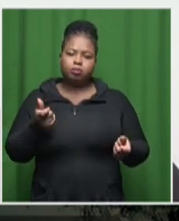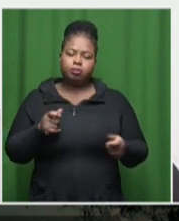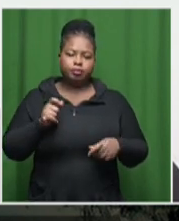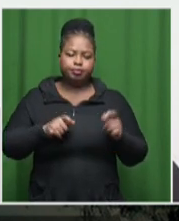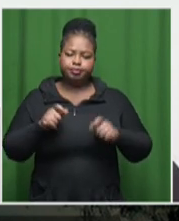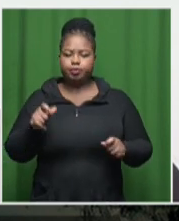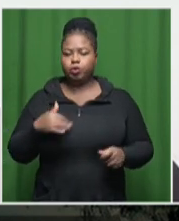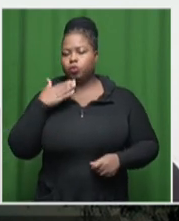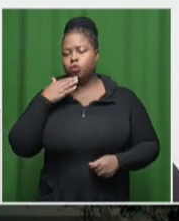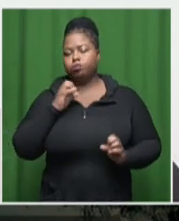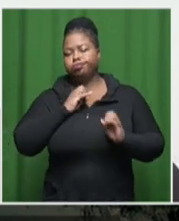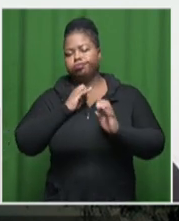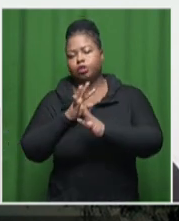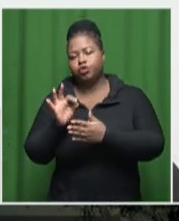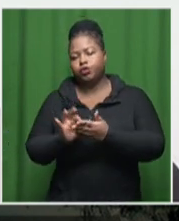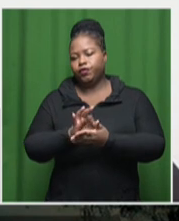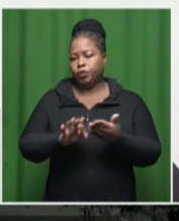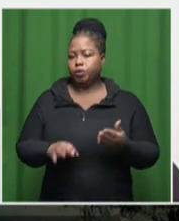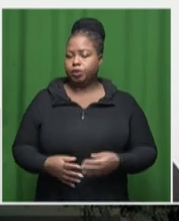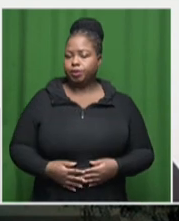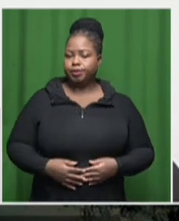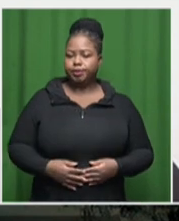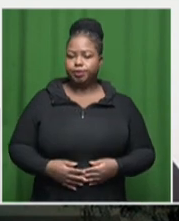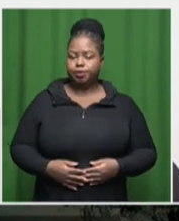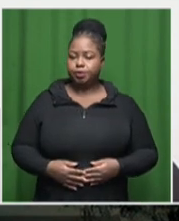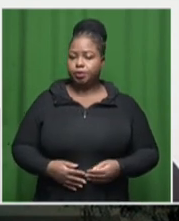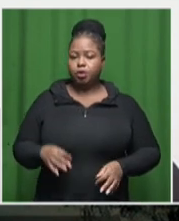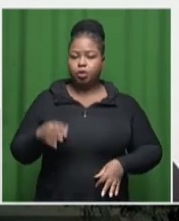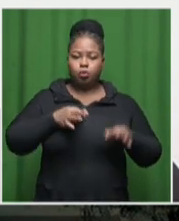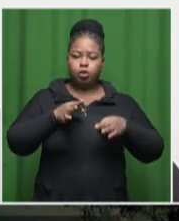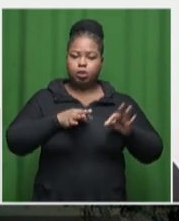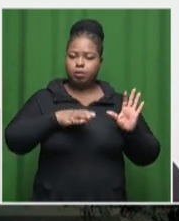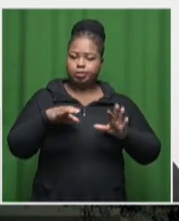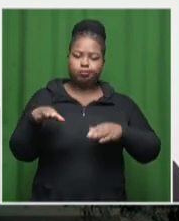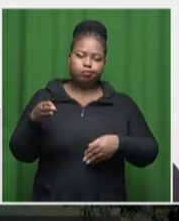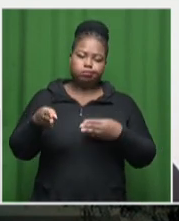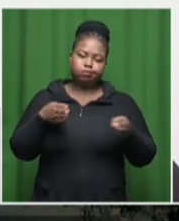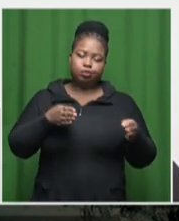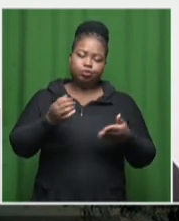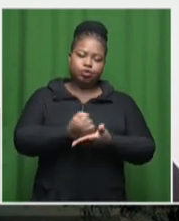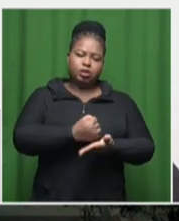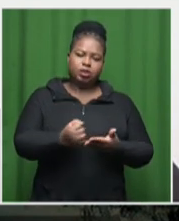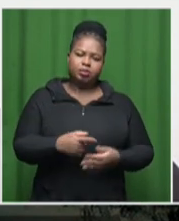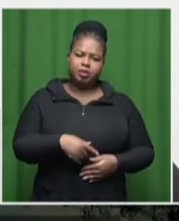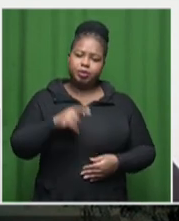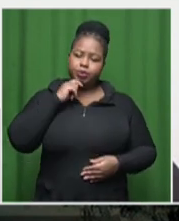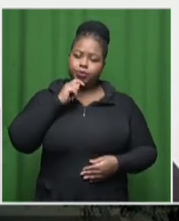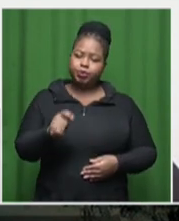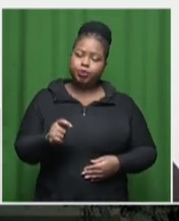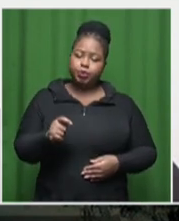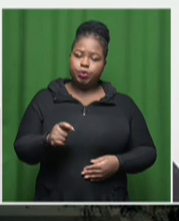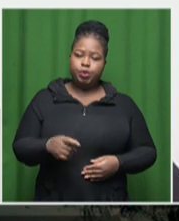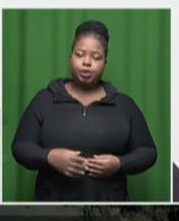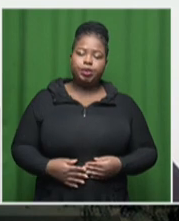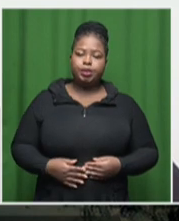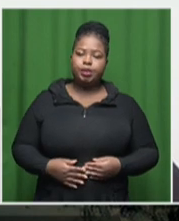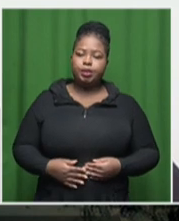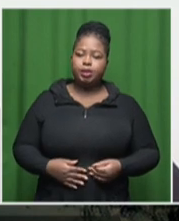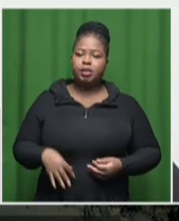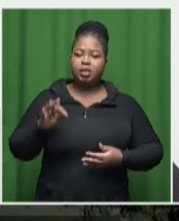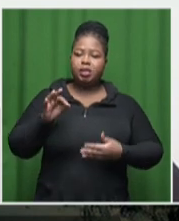was lower. So the parties may be there, they may be registered, but are they actually persuading